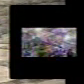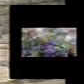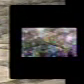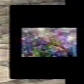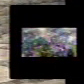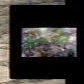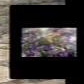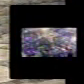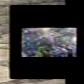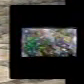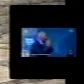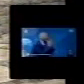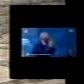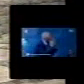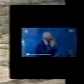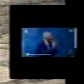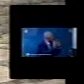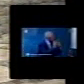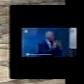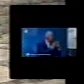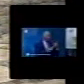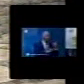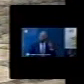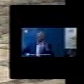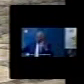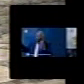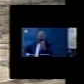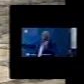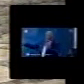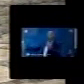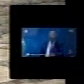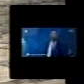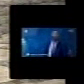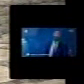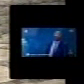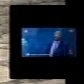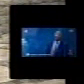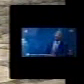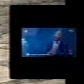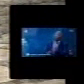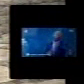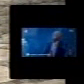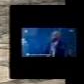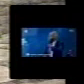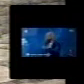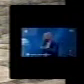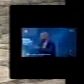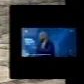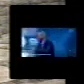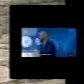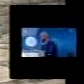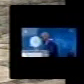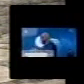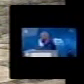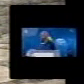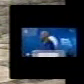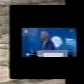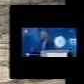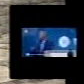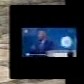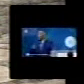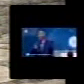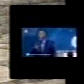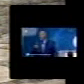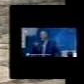leadership. I am telling you the truth, nothing more. Any nation at all is the way they are because there is nothing you will